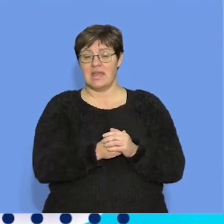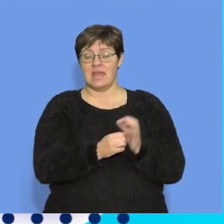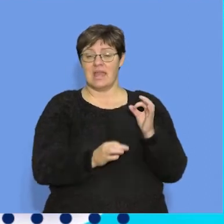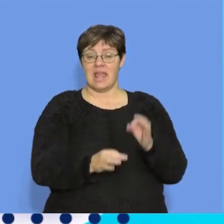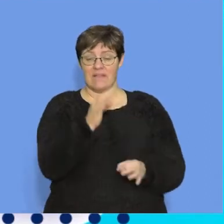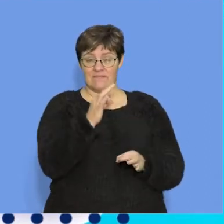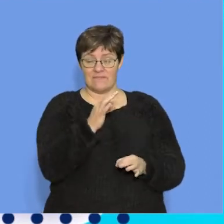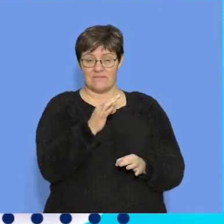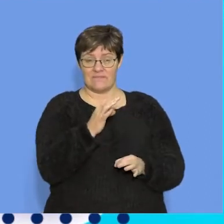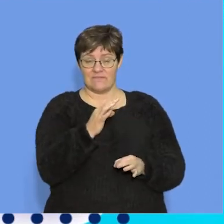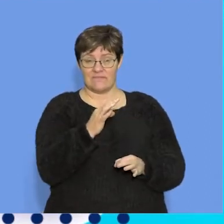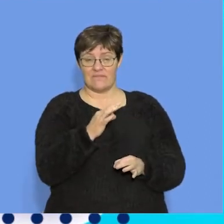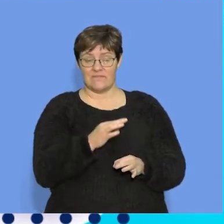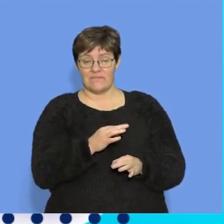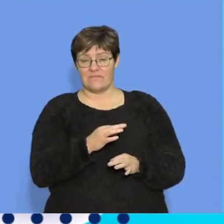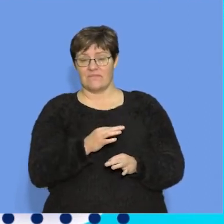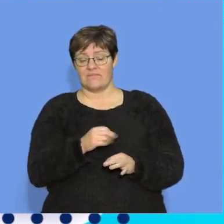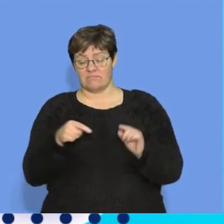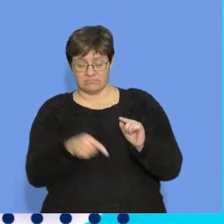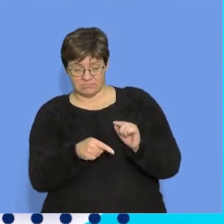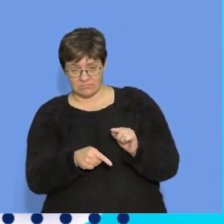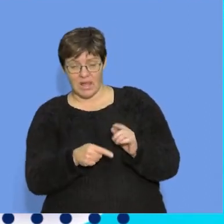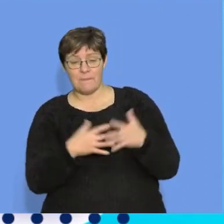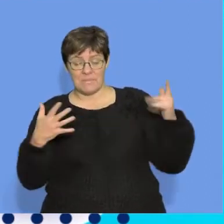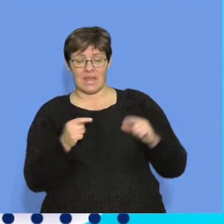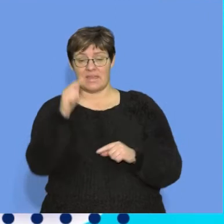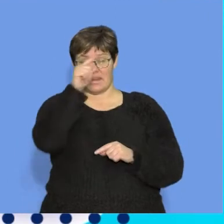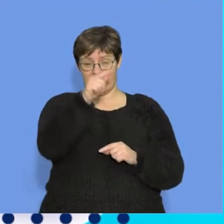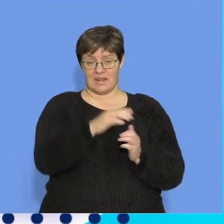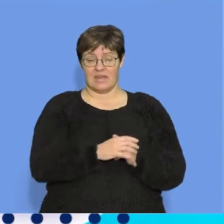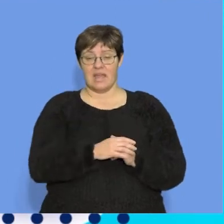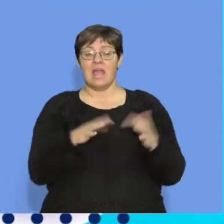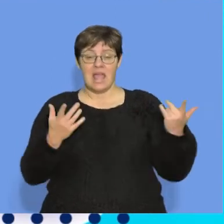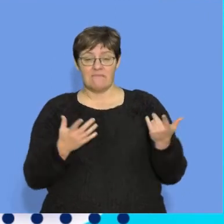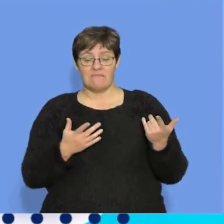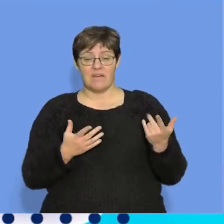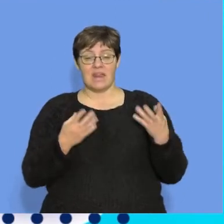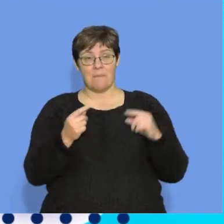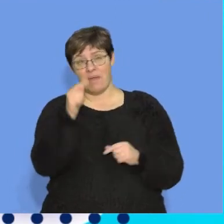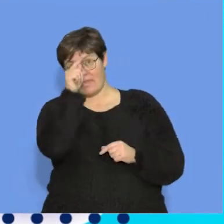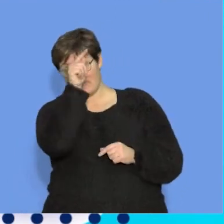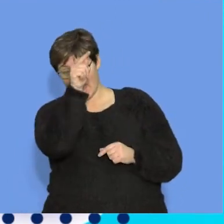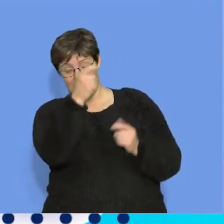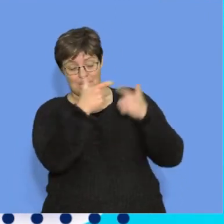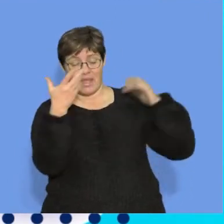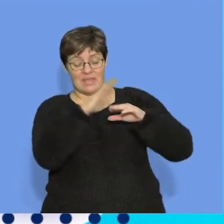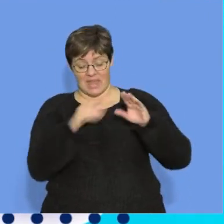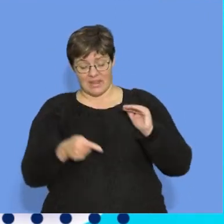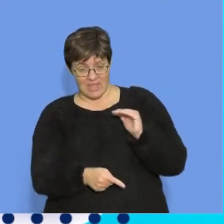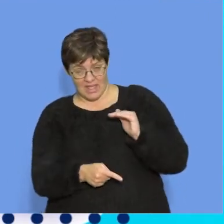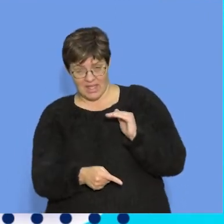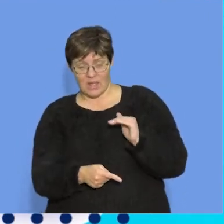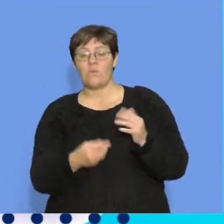is bigger than the numerator, then you're going to get a fraction. If the numerator, the number at the top, is bigger than the one at the